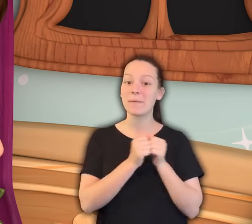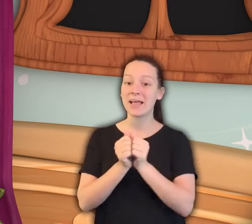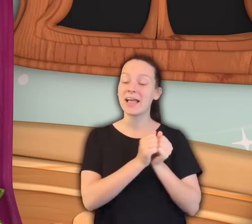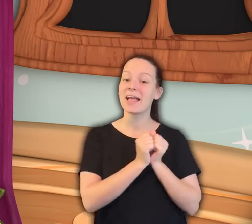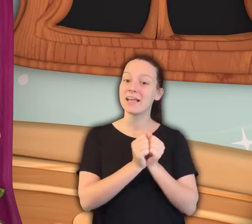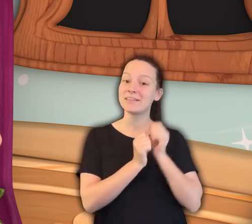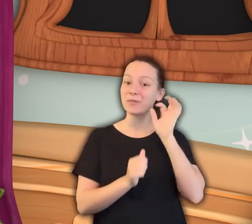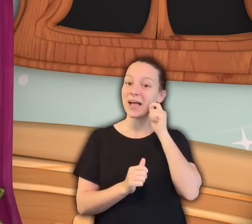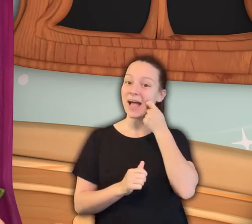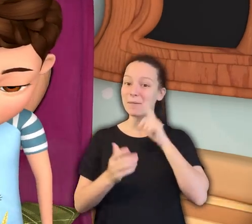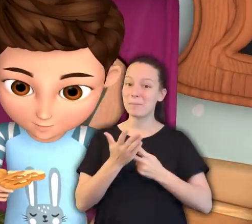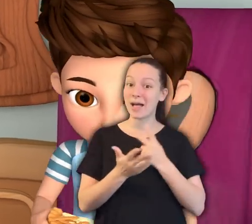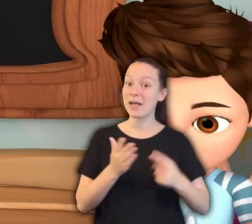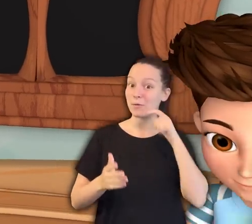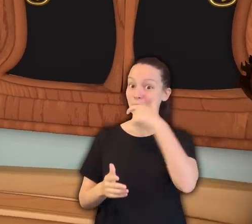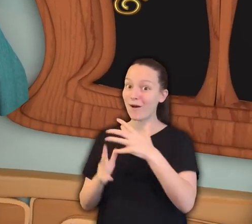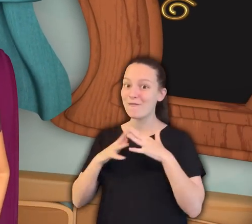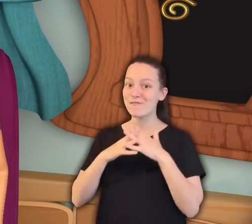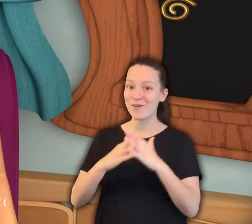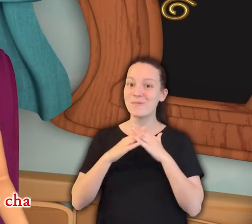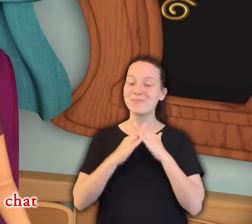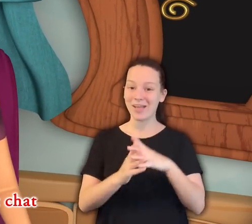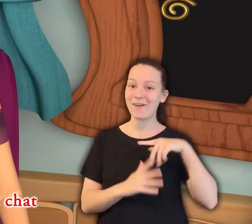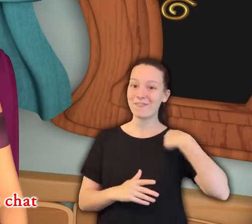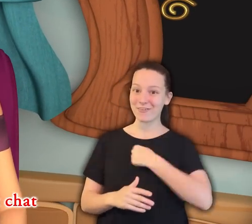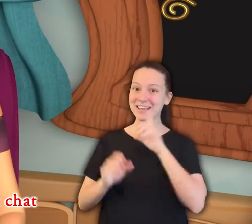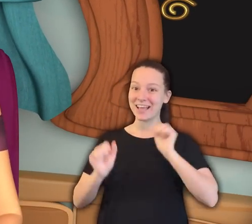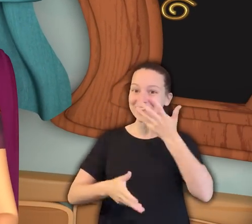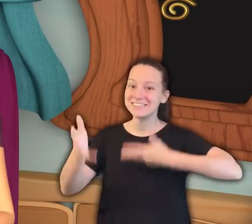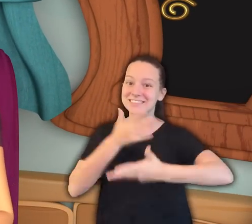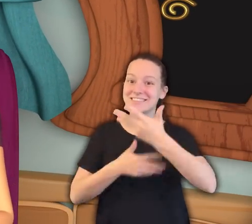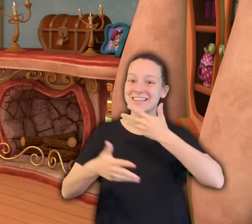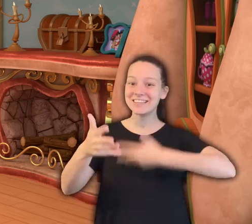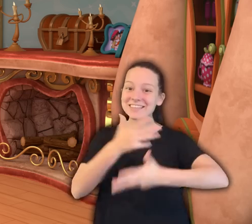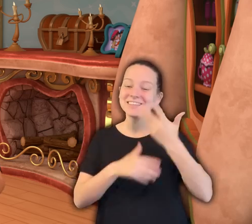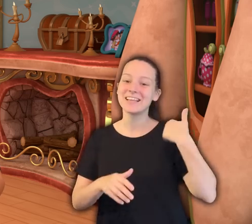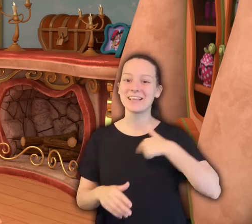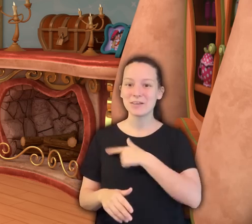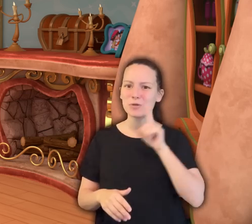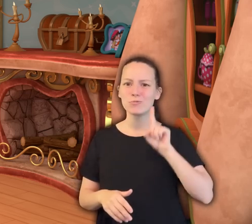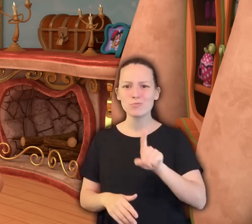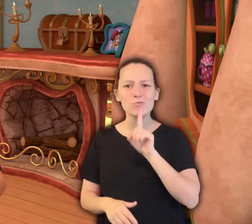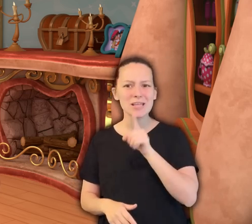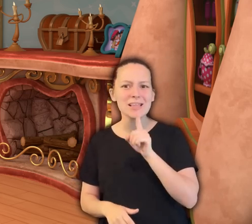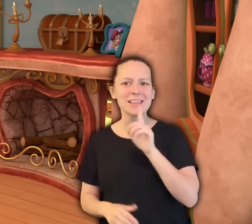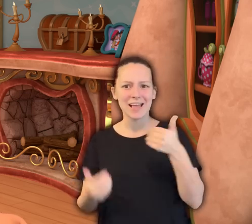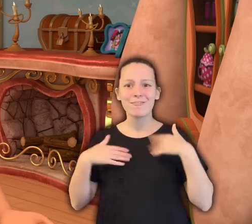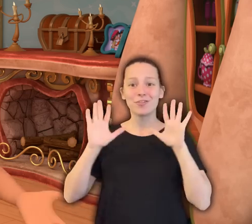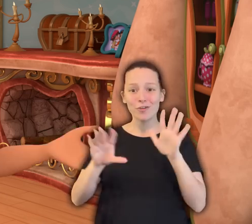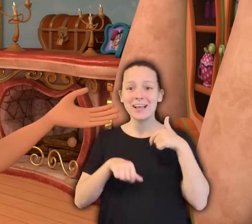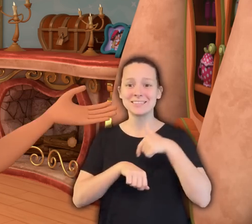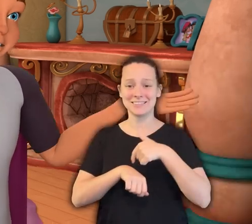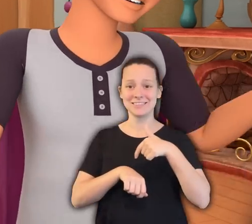pie we can watch a football game or have a chit chat and we can really have